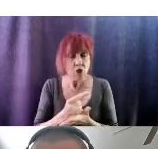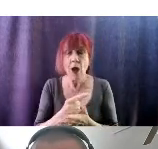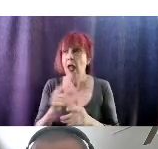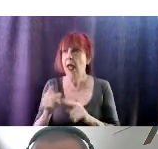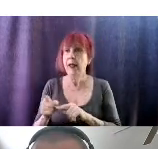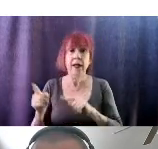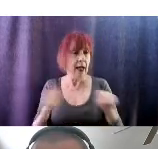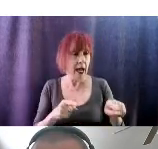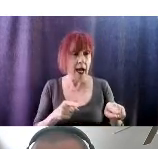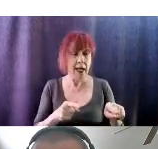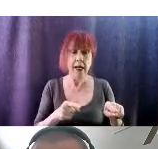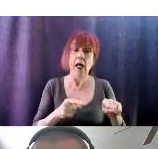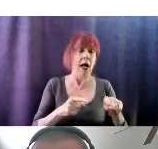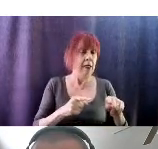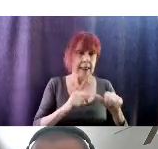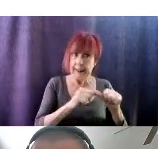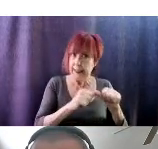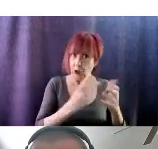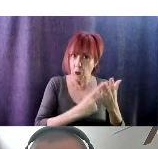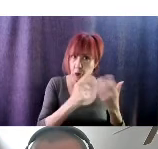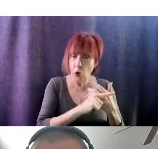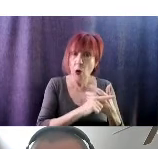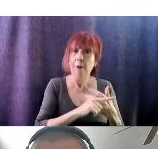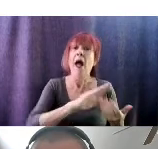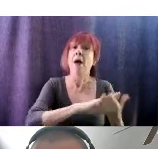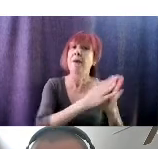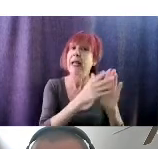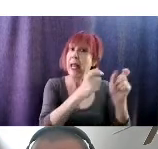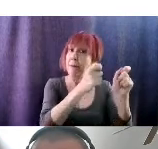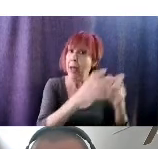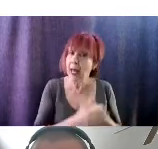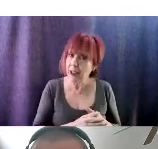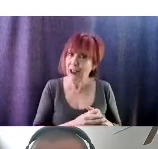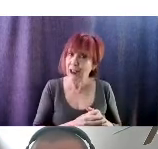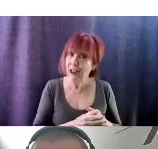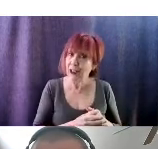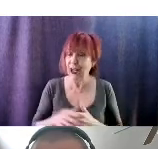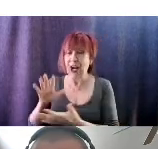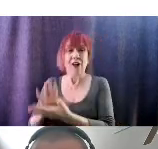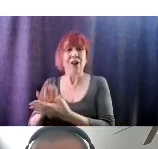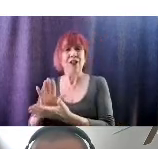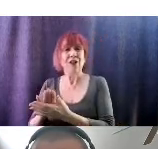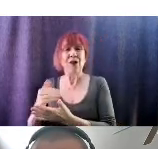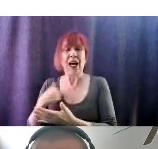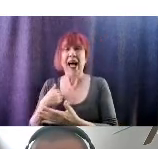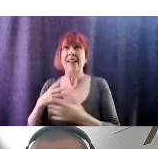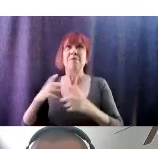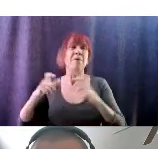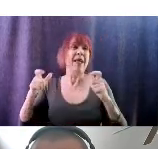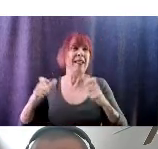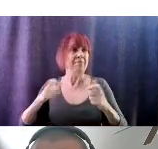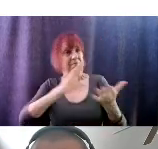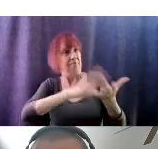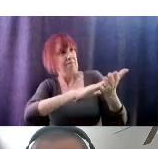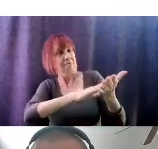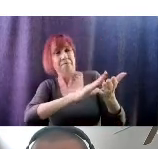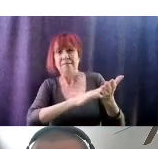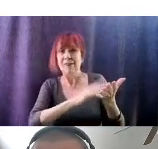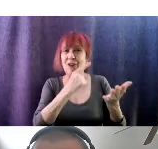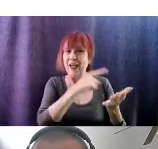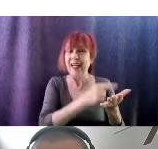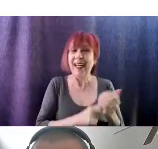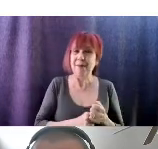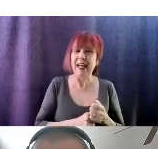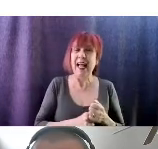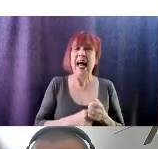into a manager position and did really well. The school had a big thing for him for being able to complete. But I know we talk about